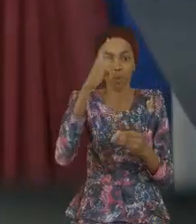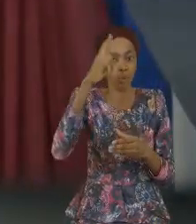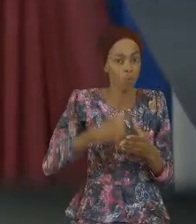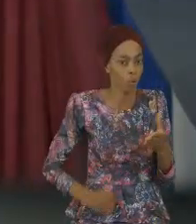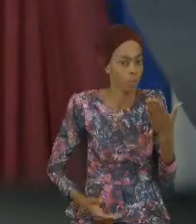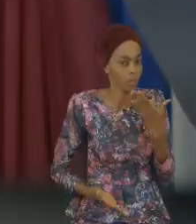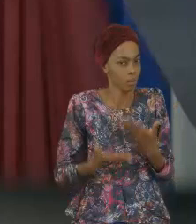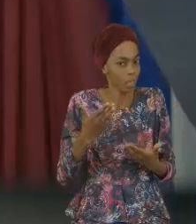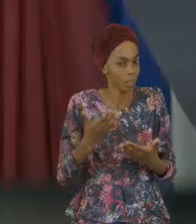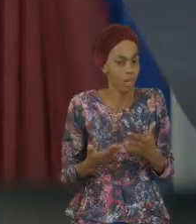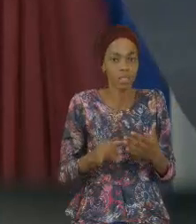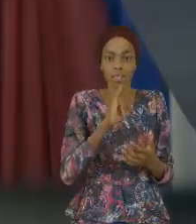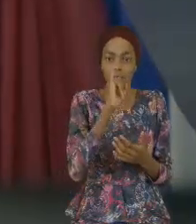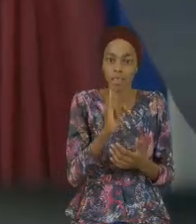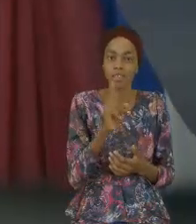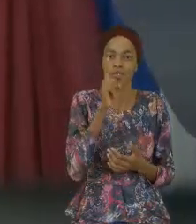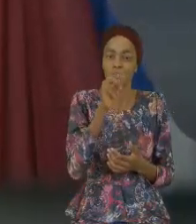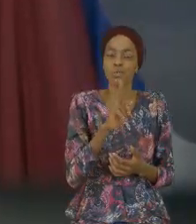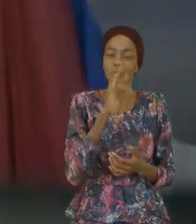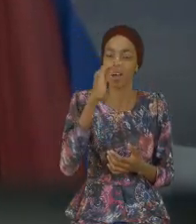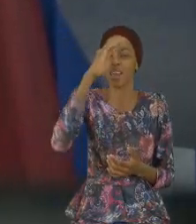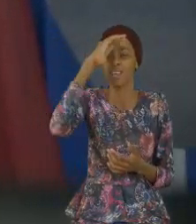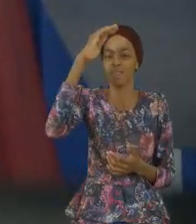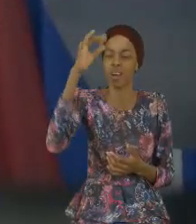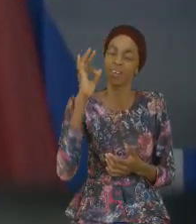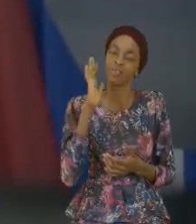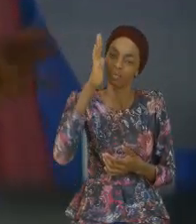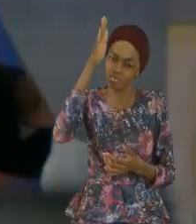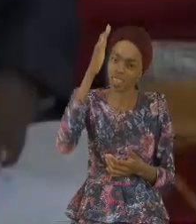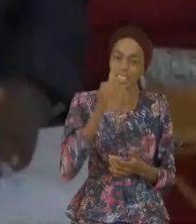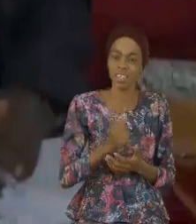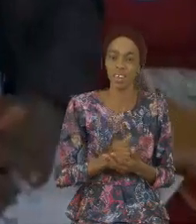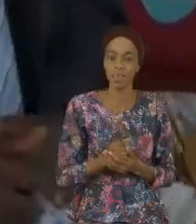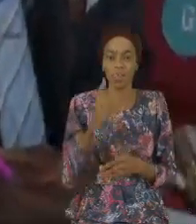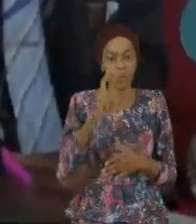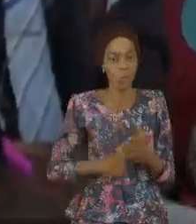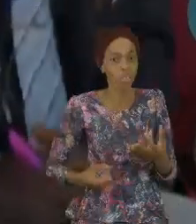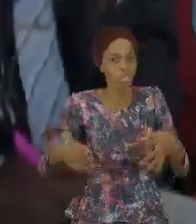matters is you are a man of destiny. What